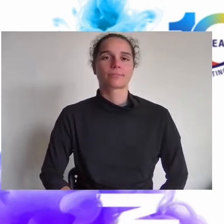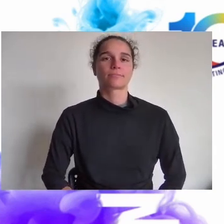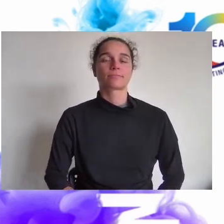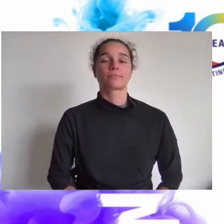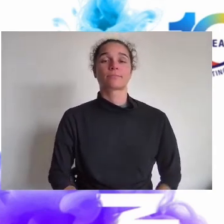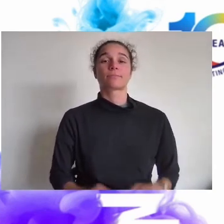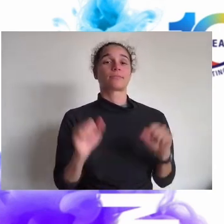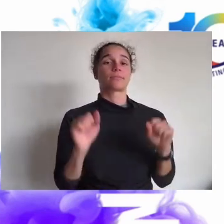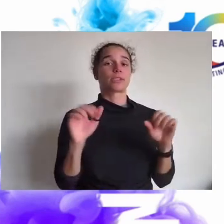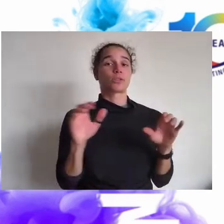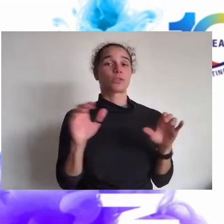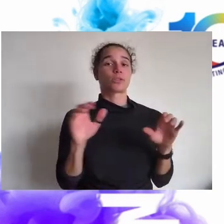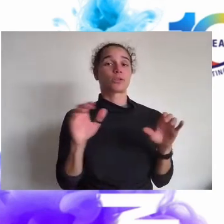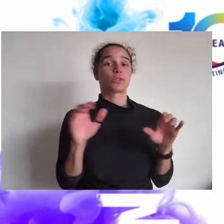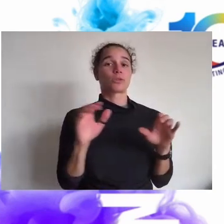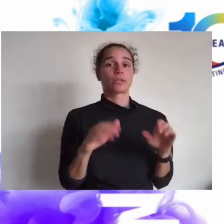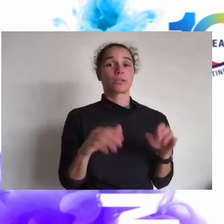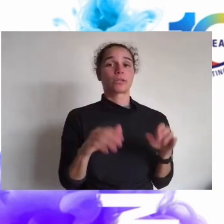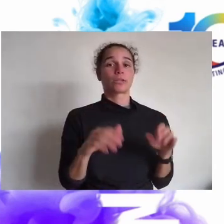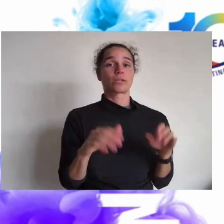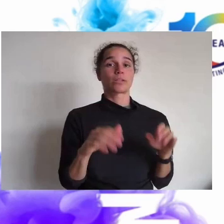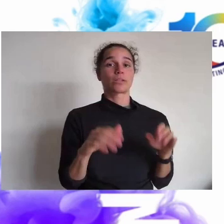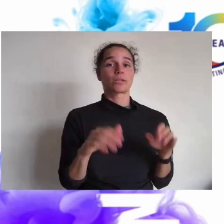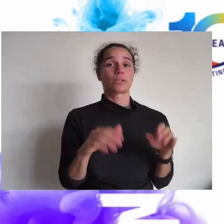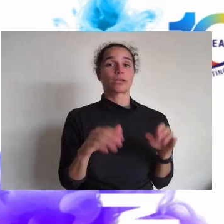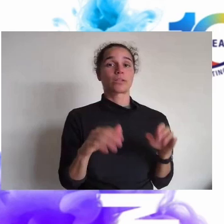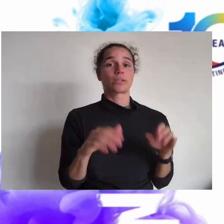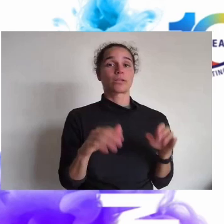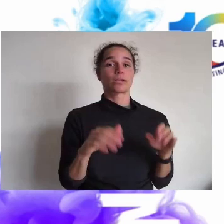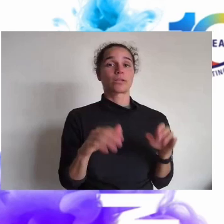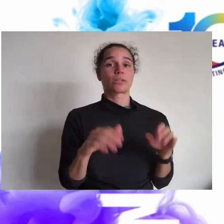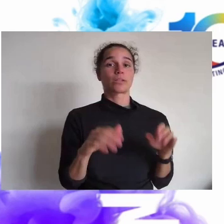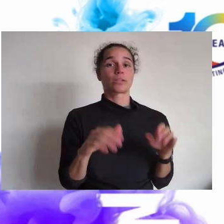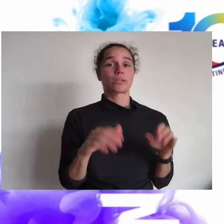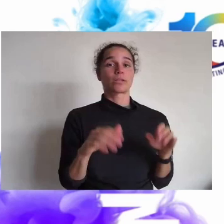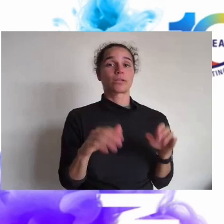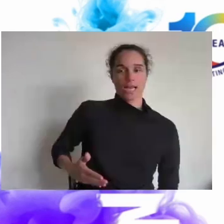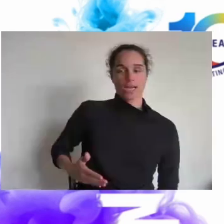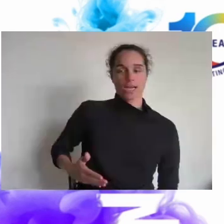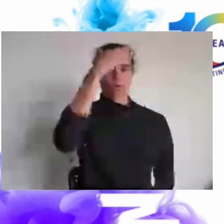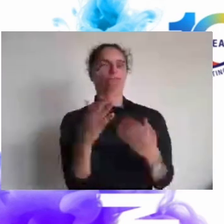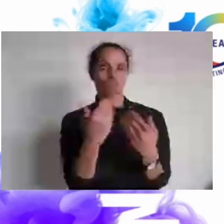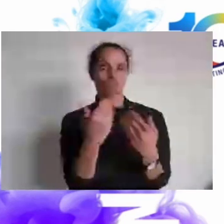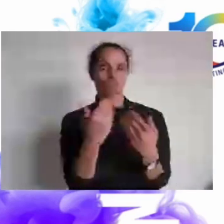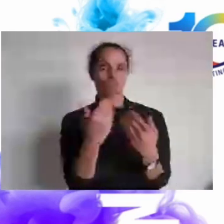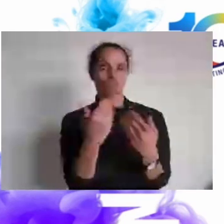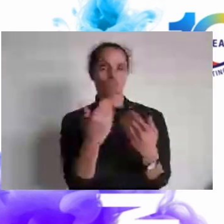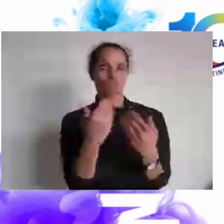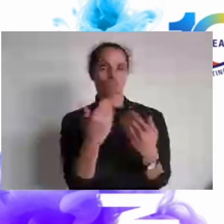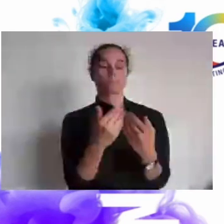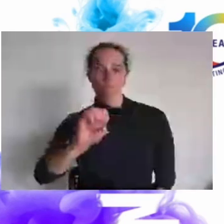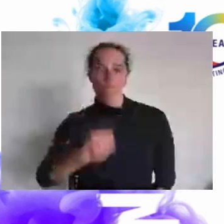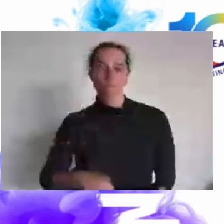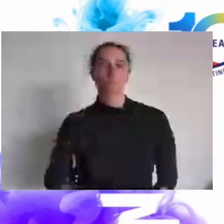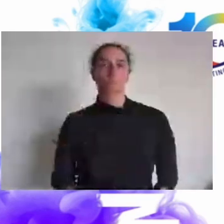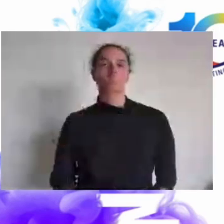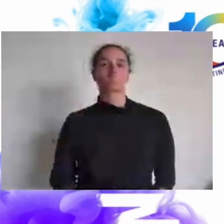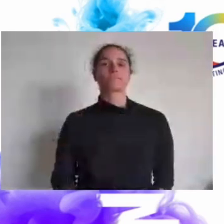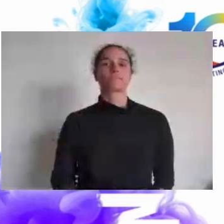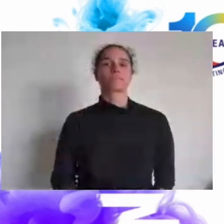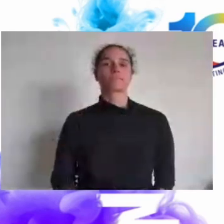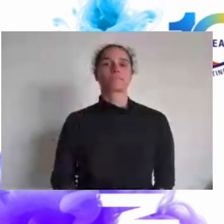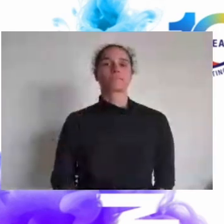Welcome. It's very easy. Welcome. You're bringing the person closer to your